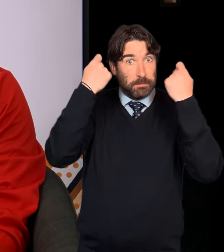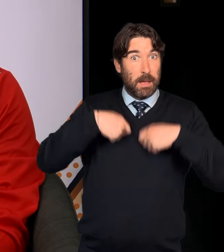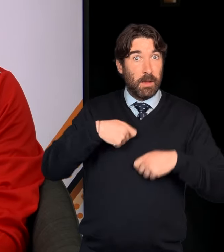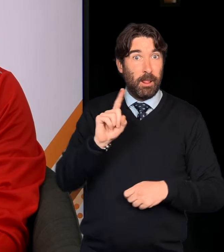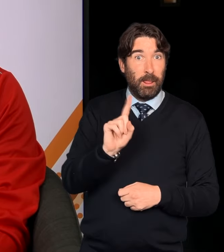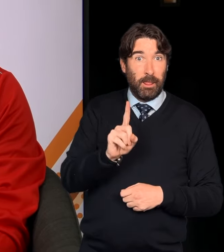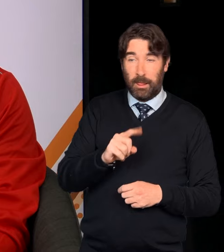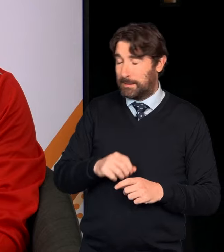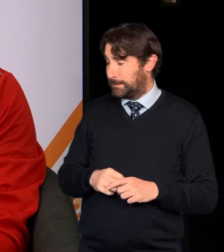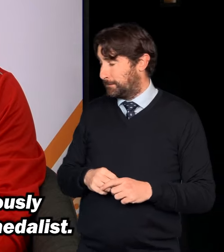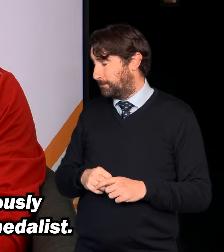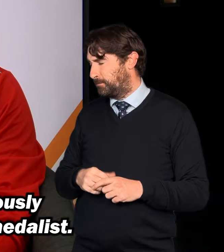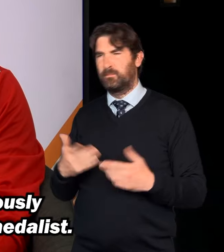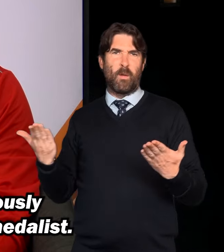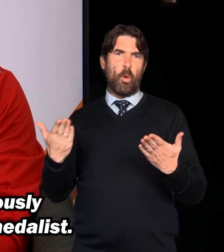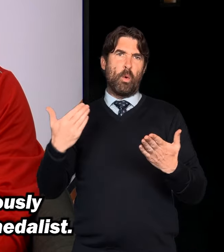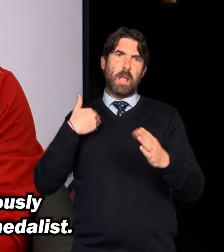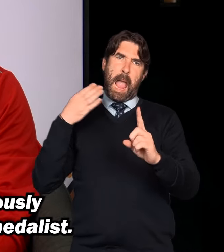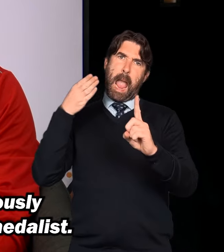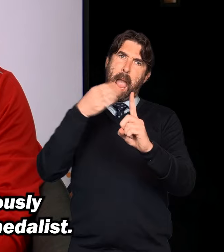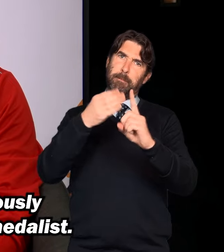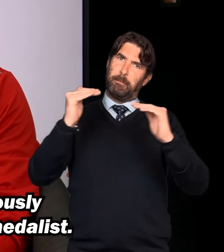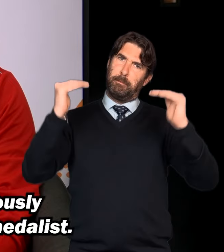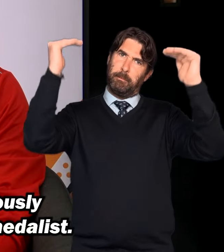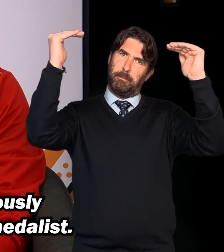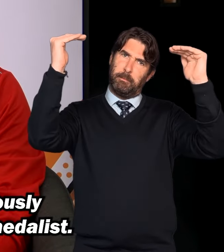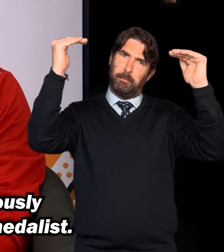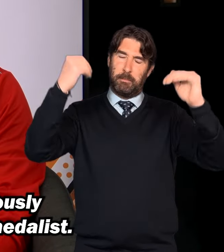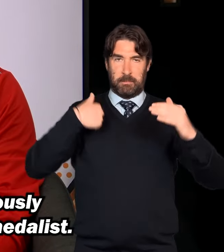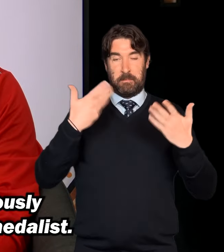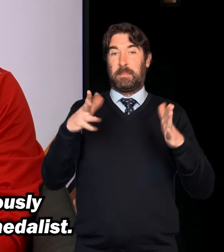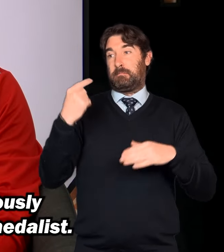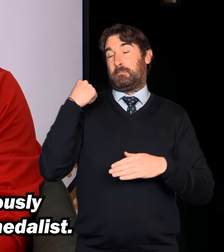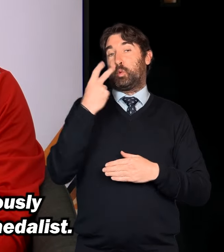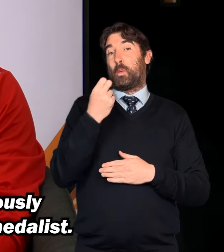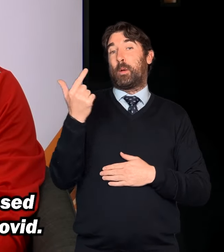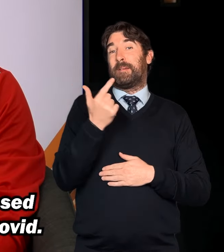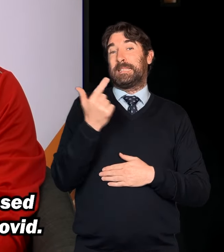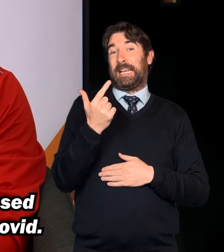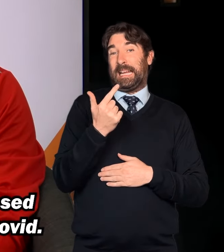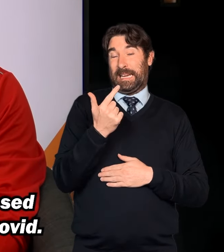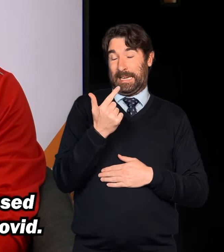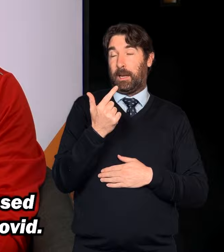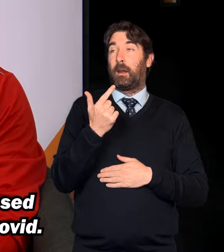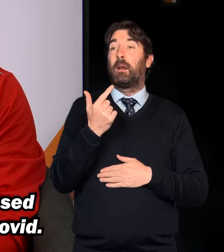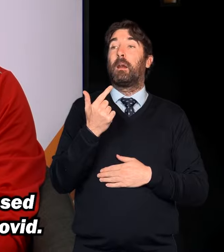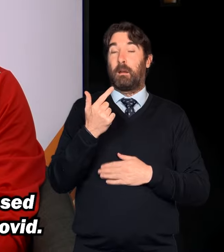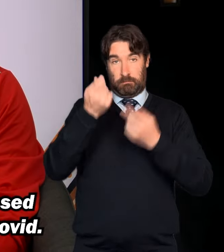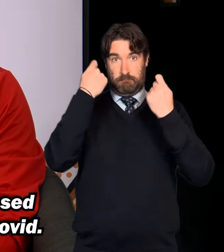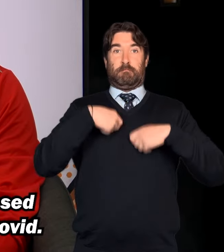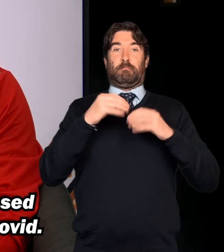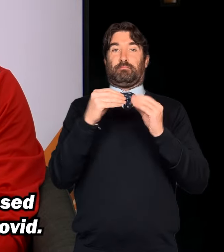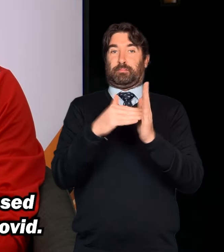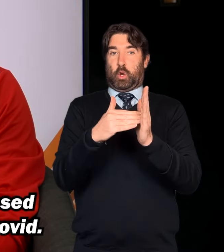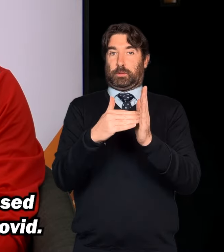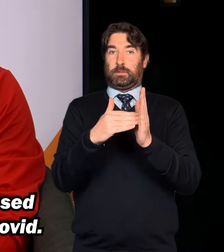high. So I think, obviously I was a previous Deaflympic medalist. In 2017, we obviously missed the